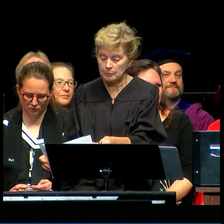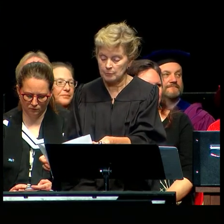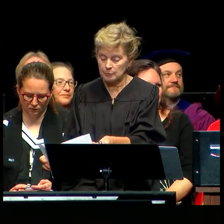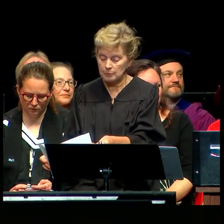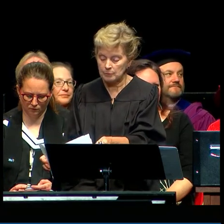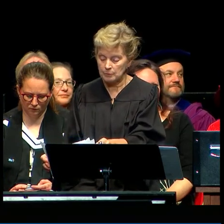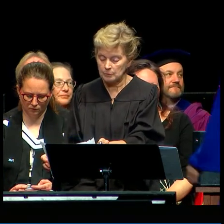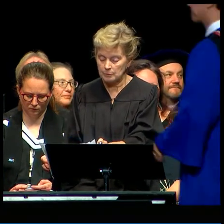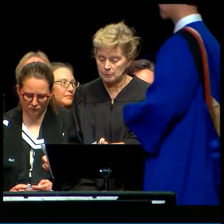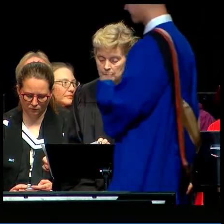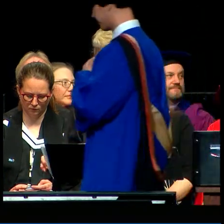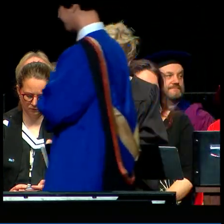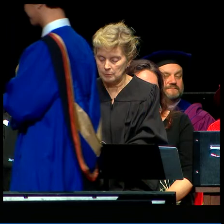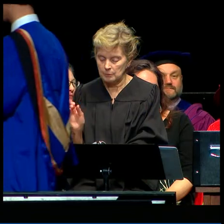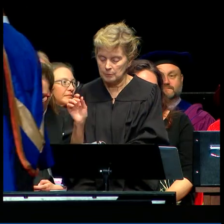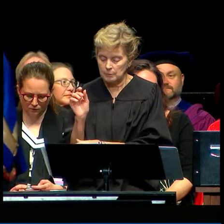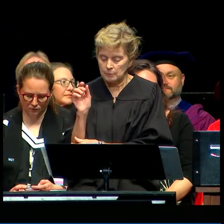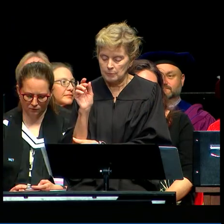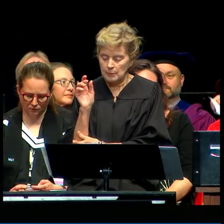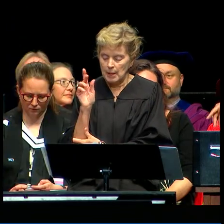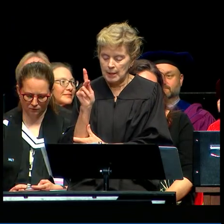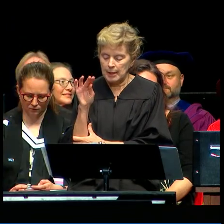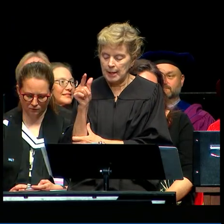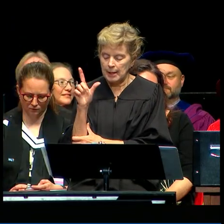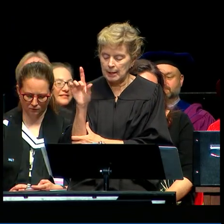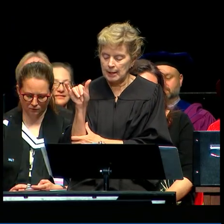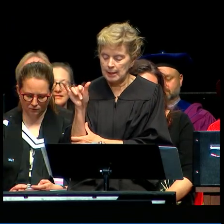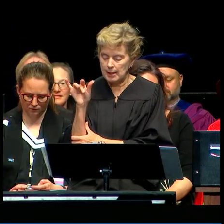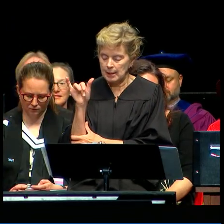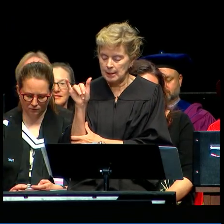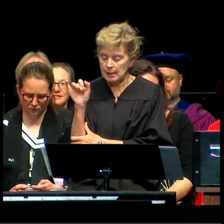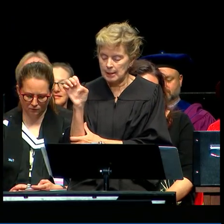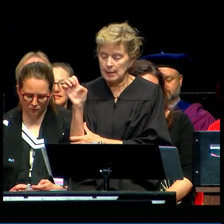Kingly Yi, with distinction.